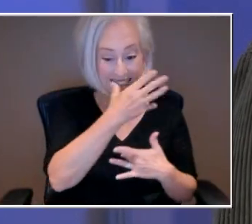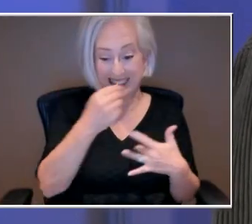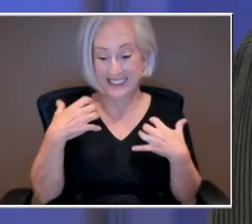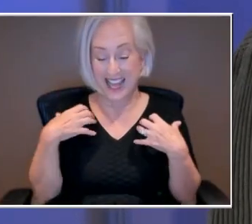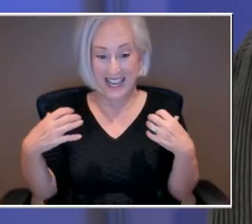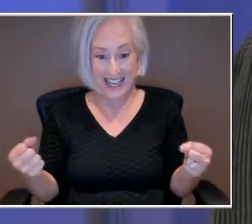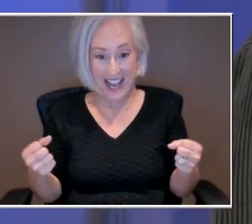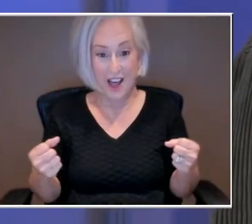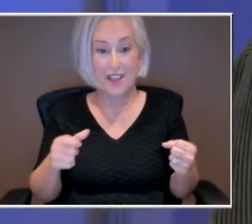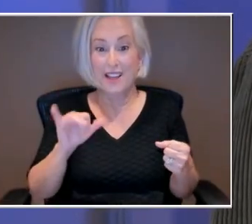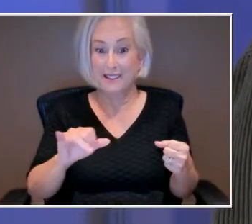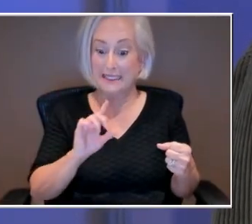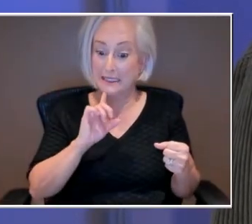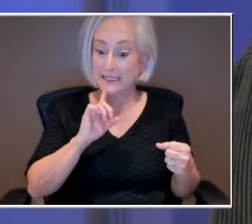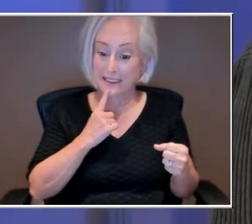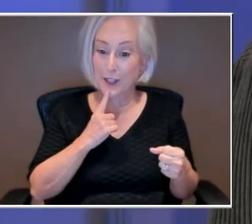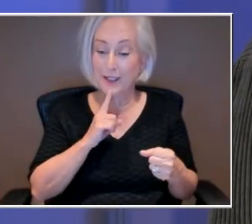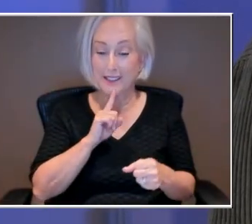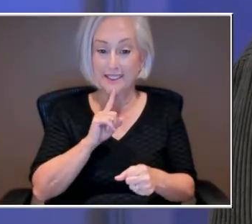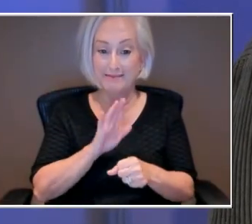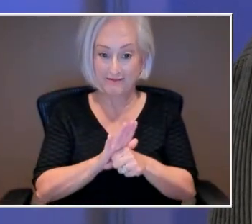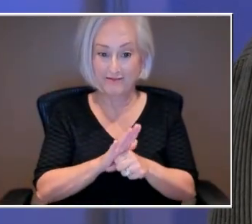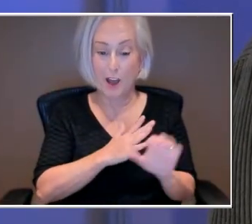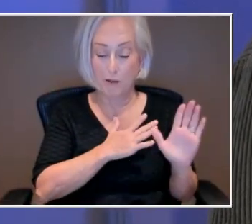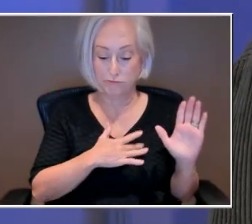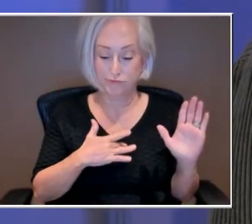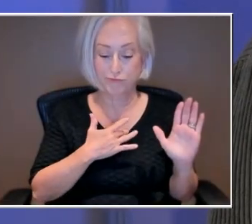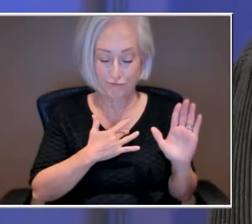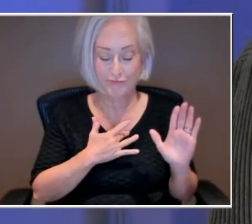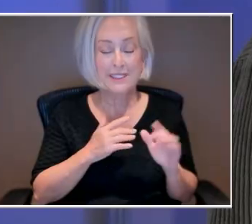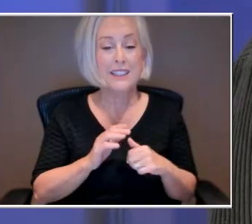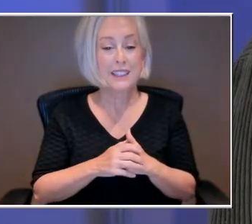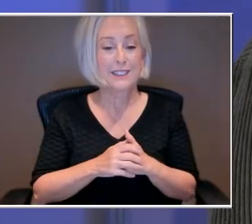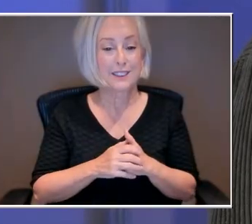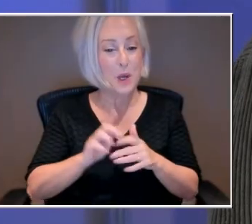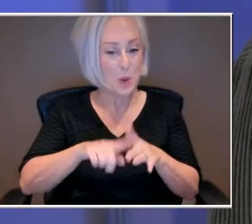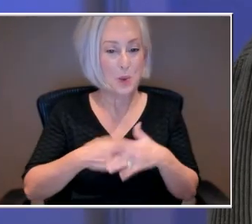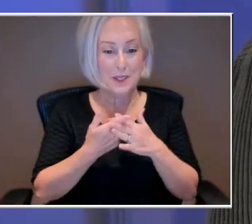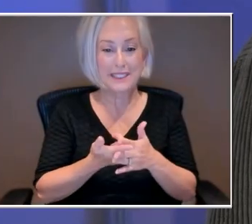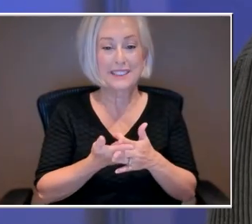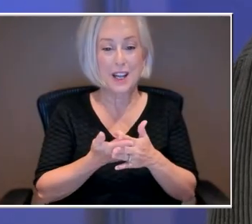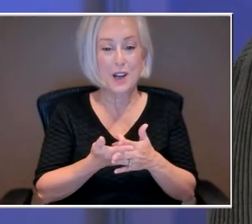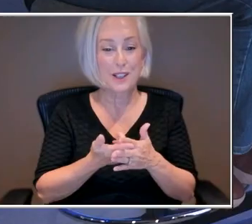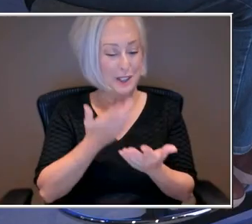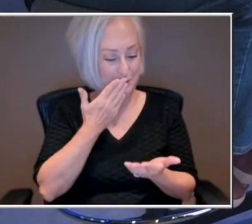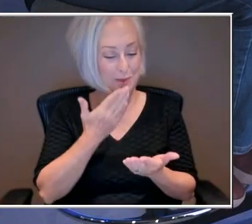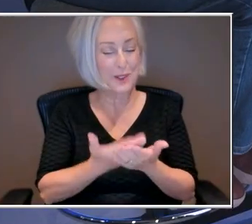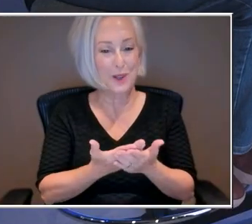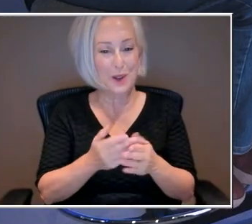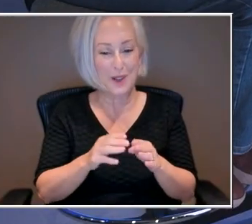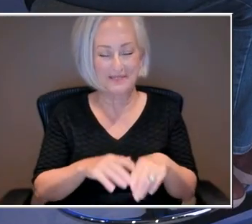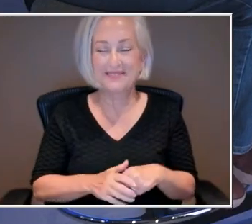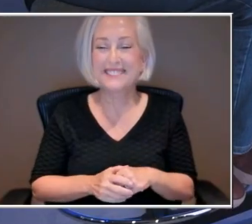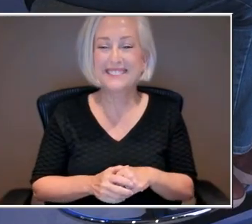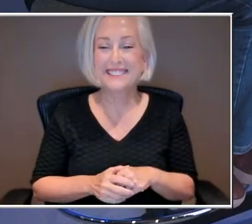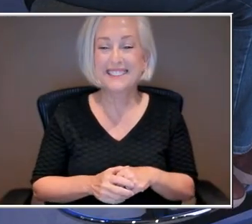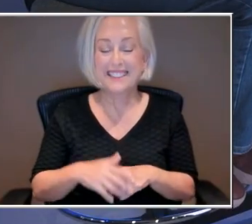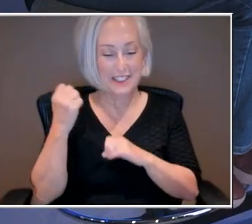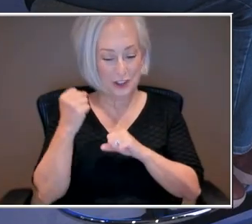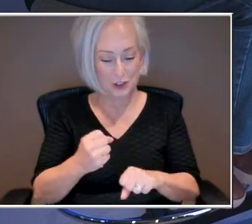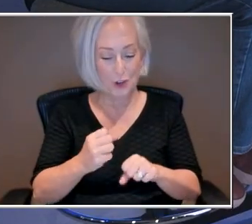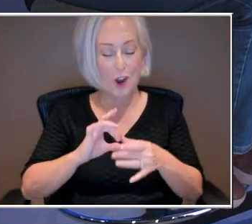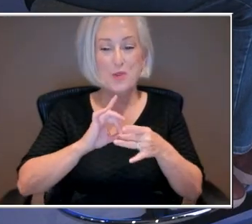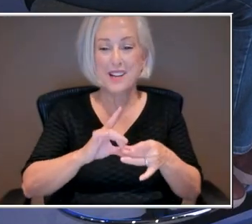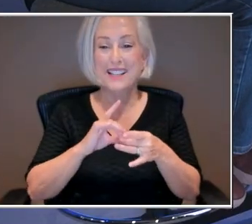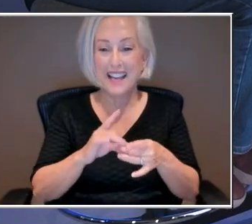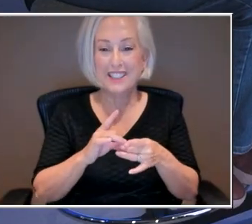taken very seriously early. So we've started off on a pretty good foot and have a very strong relationship. We say those. Yep. You're